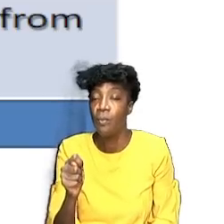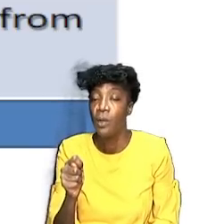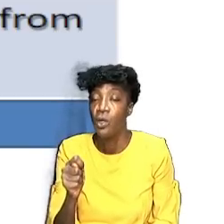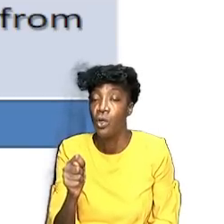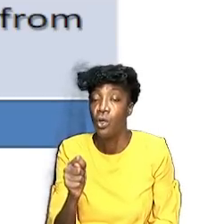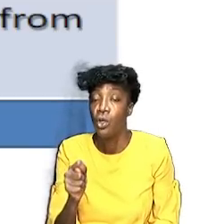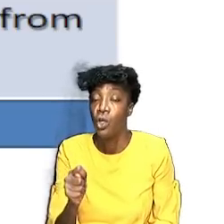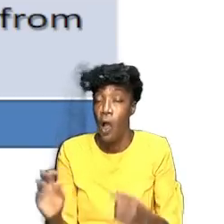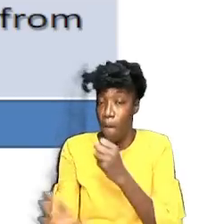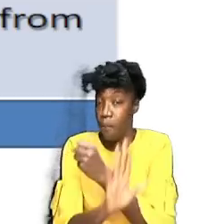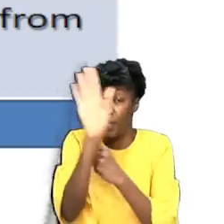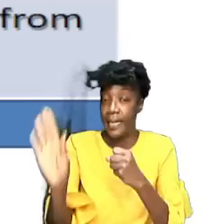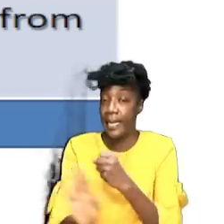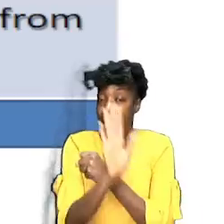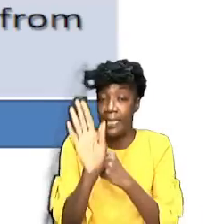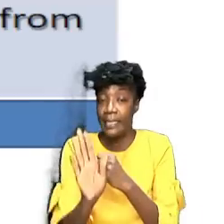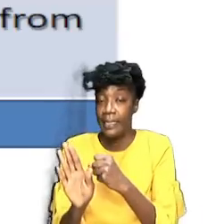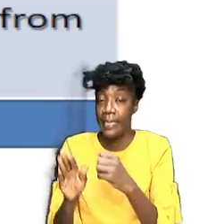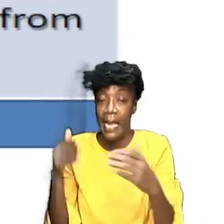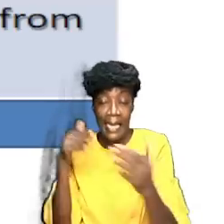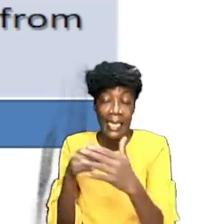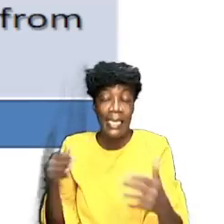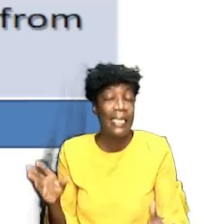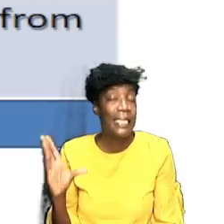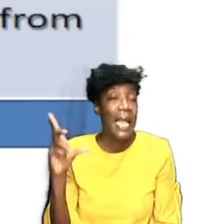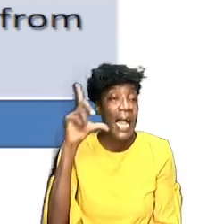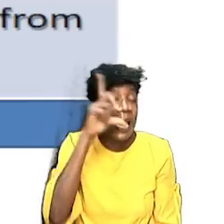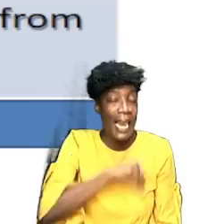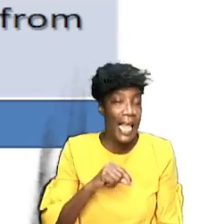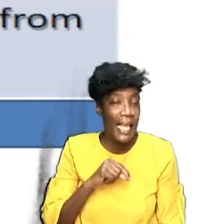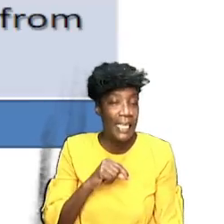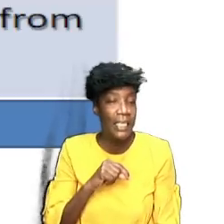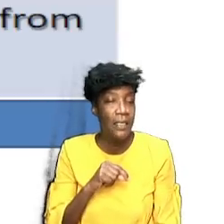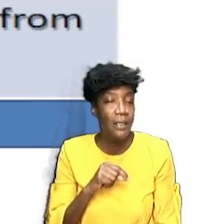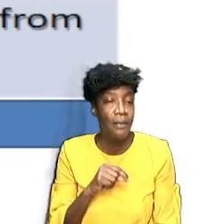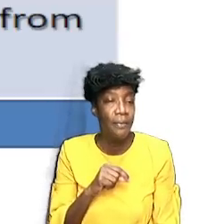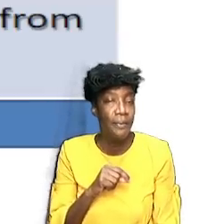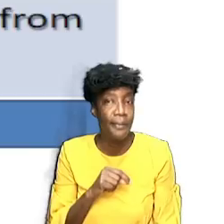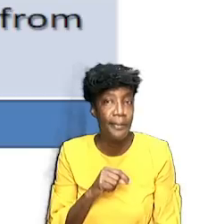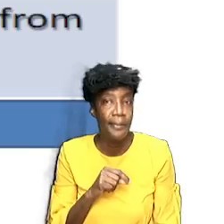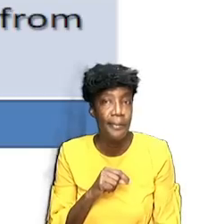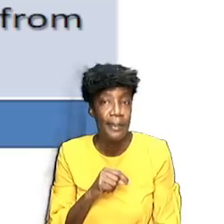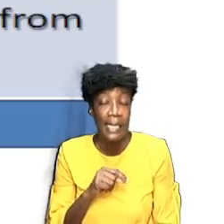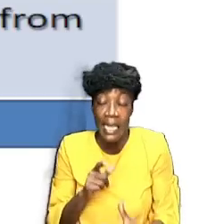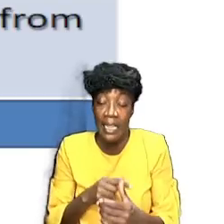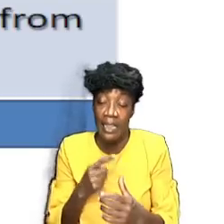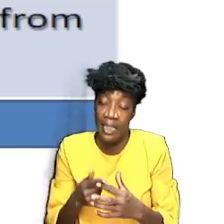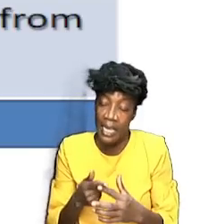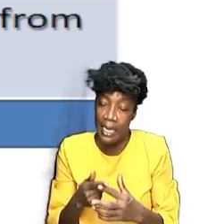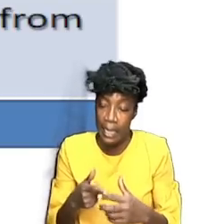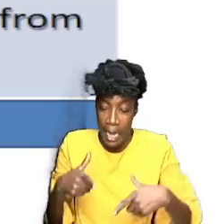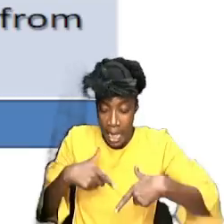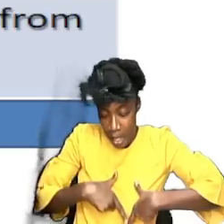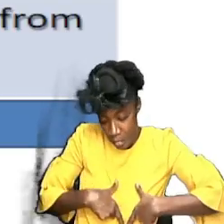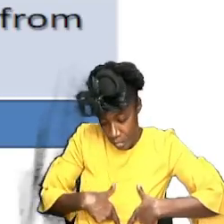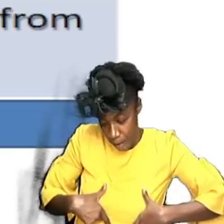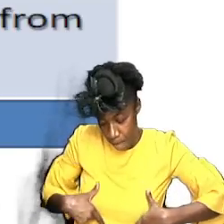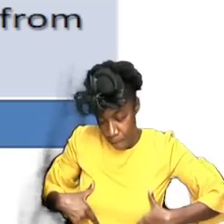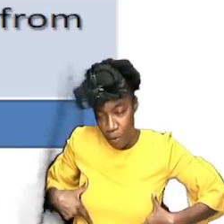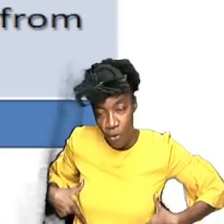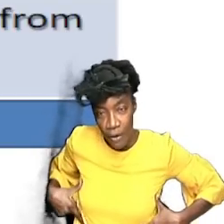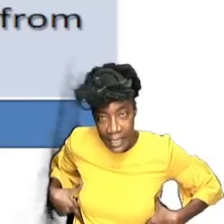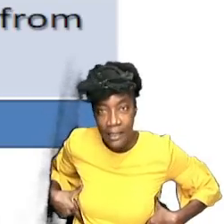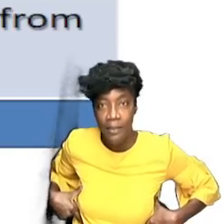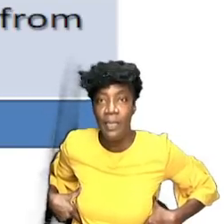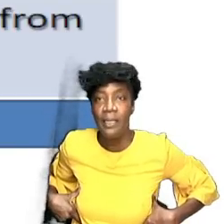Truth protects us against deception. Deception. Then he go on to say, the breastplate. So verse 14,